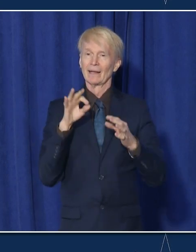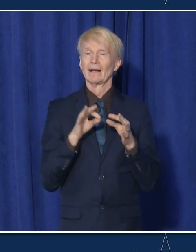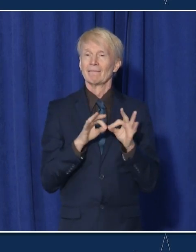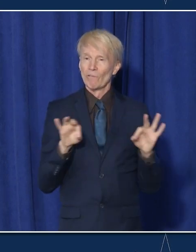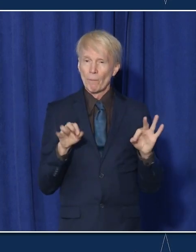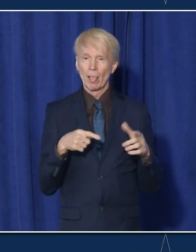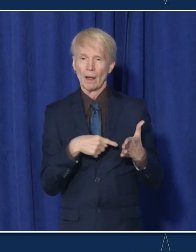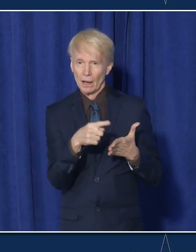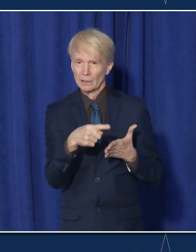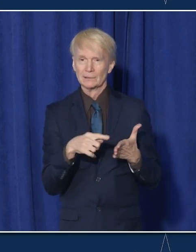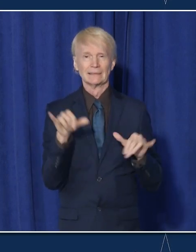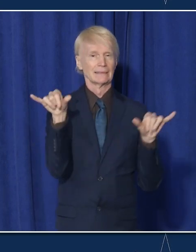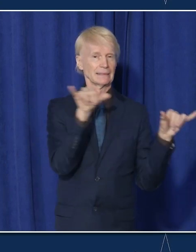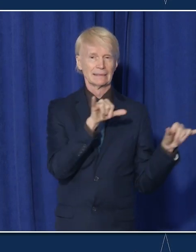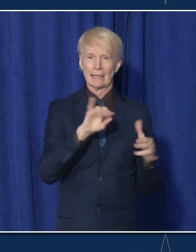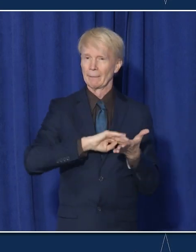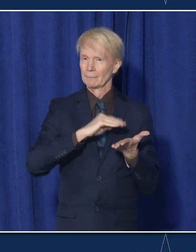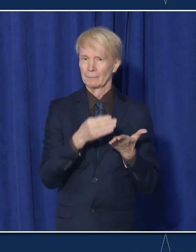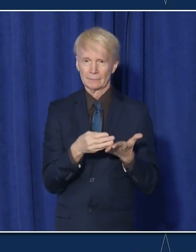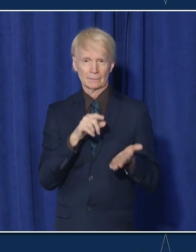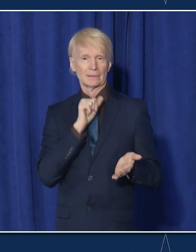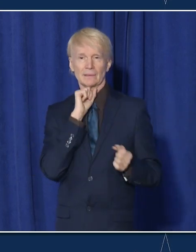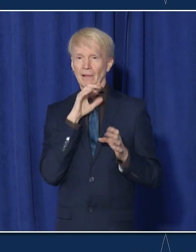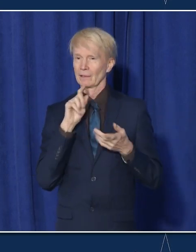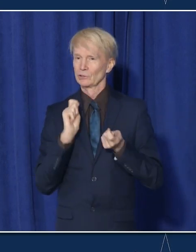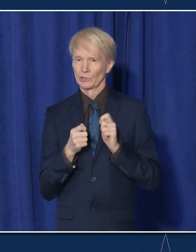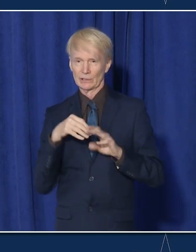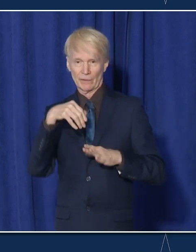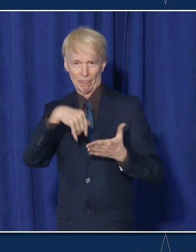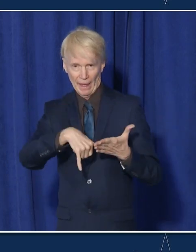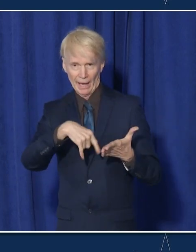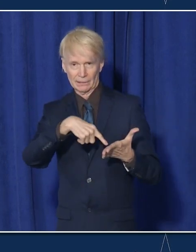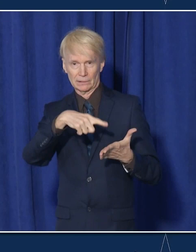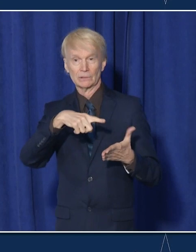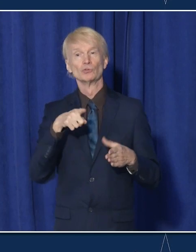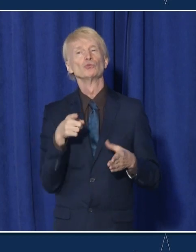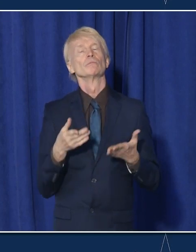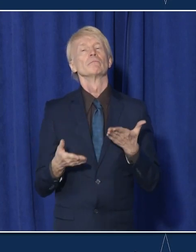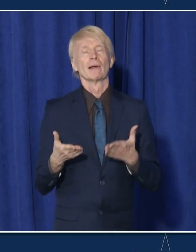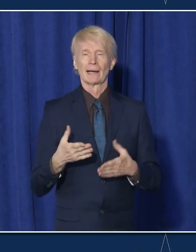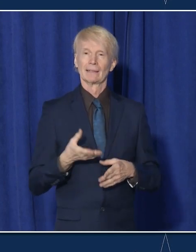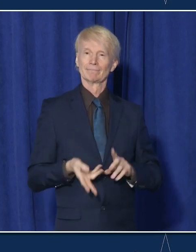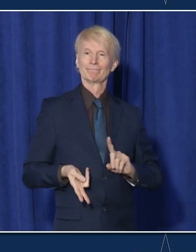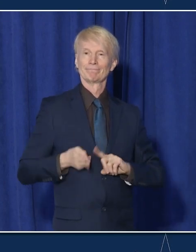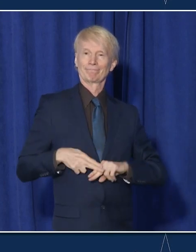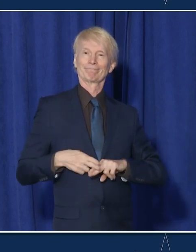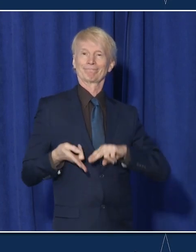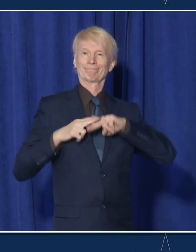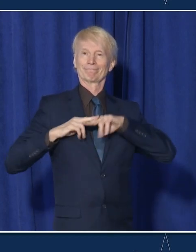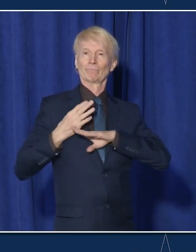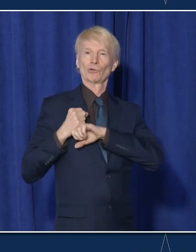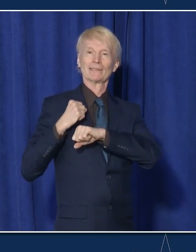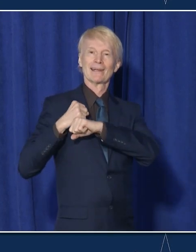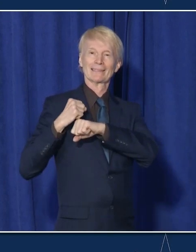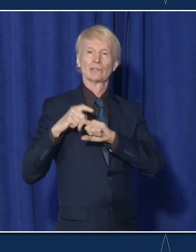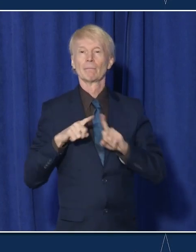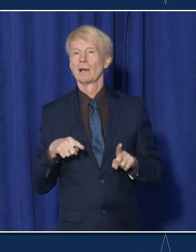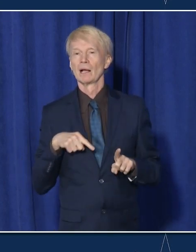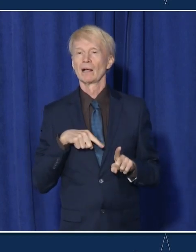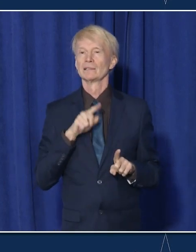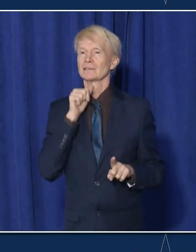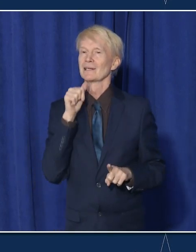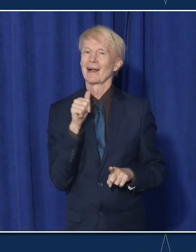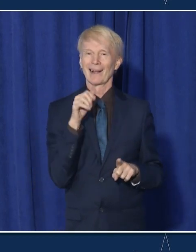same Pfizer, the same Moderna dose, and you do probably get some additional protection, but it's not as